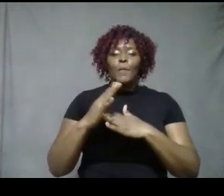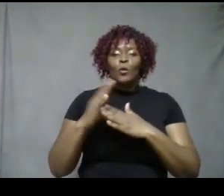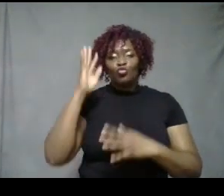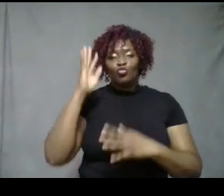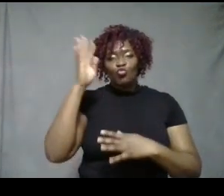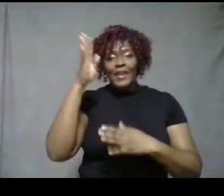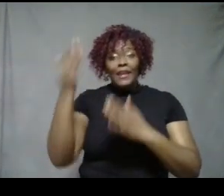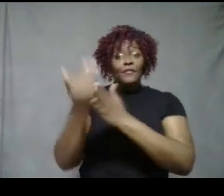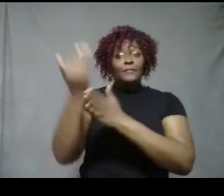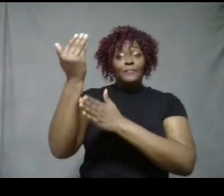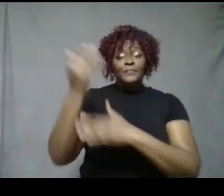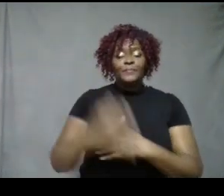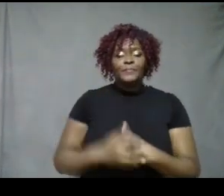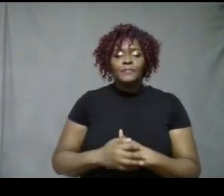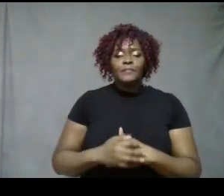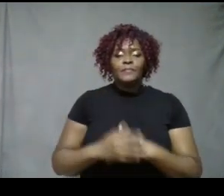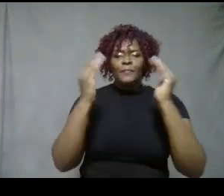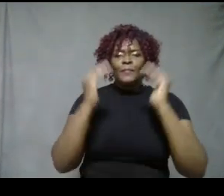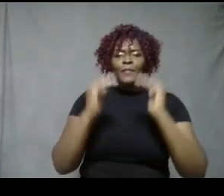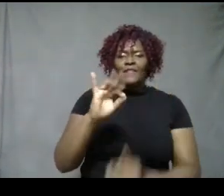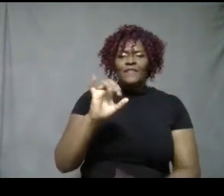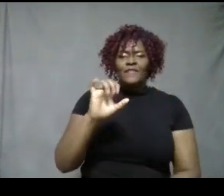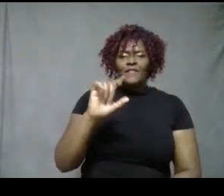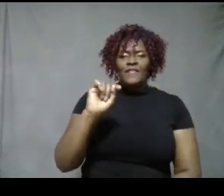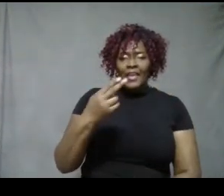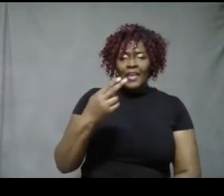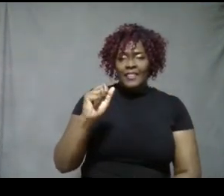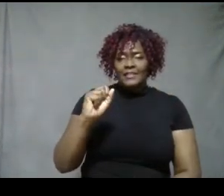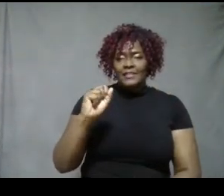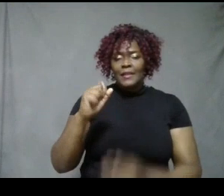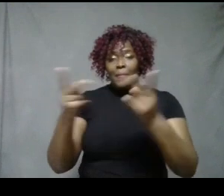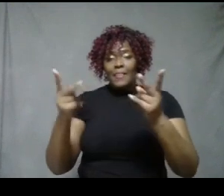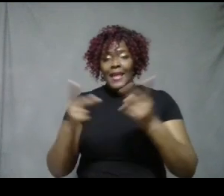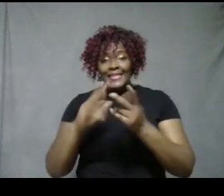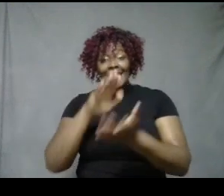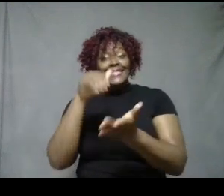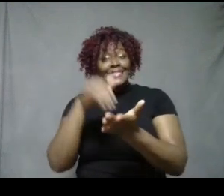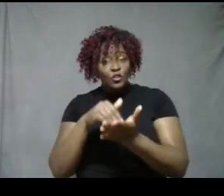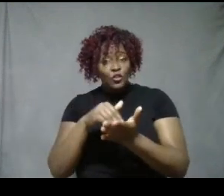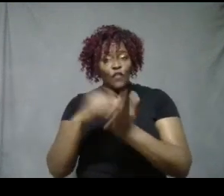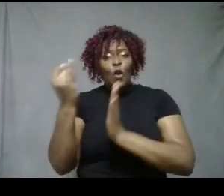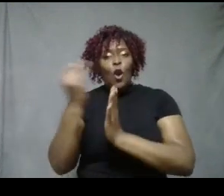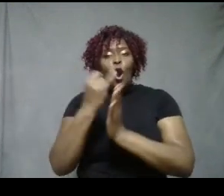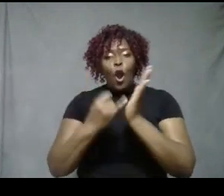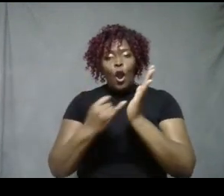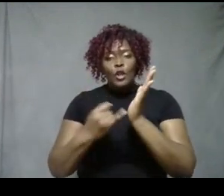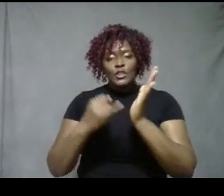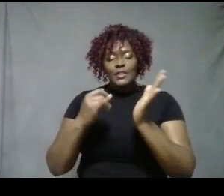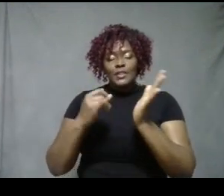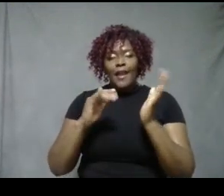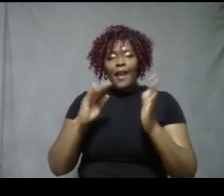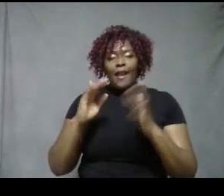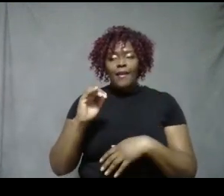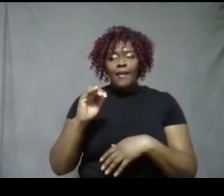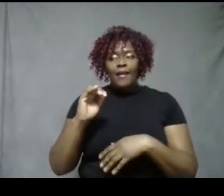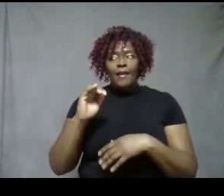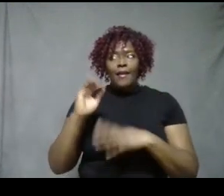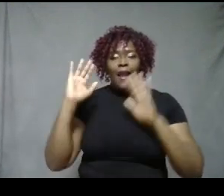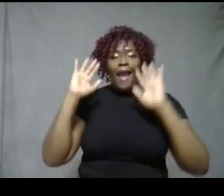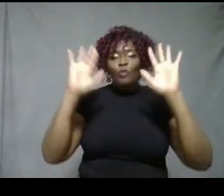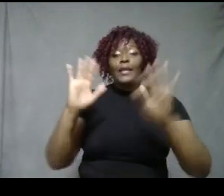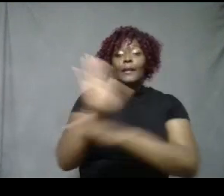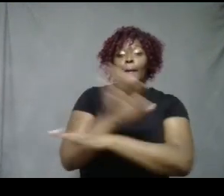Finally, Faith's Place Center for Arts Education Incorporated Band, who won outstanding musical performance,